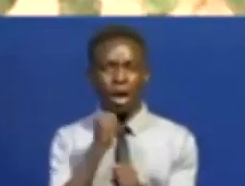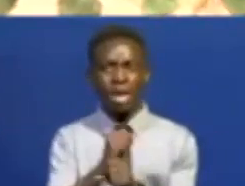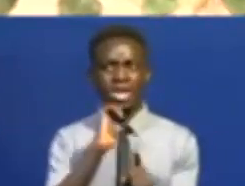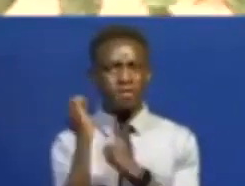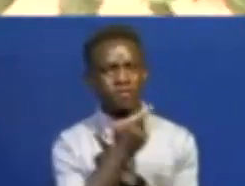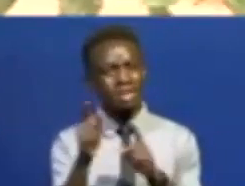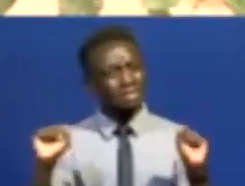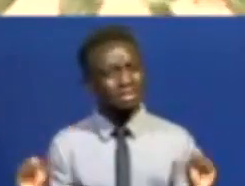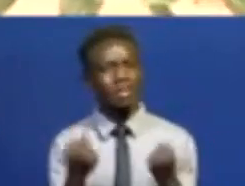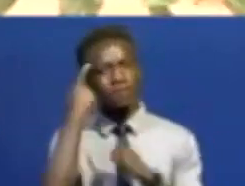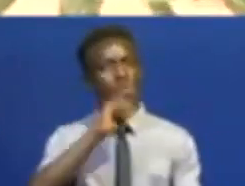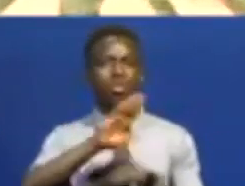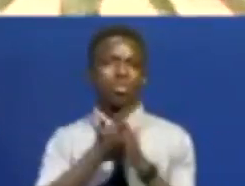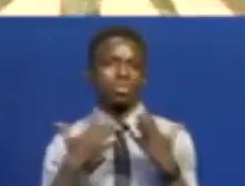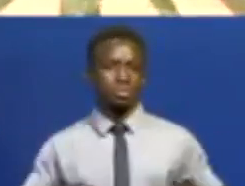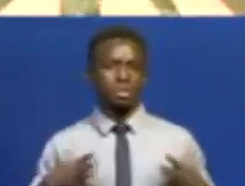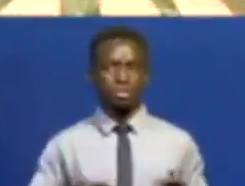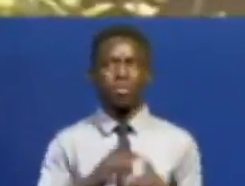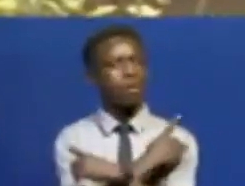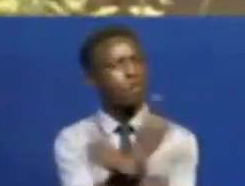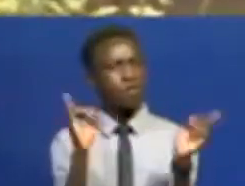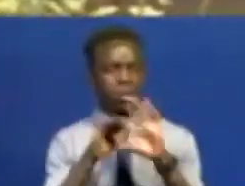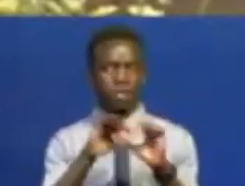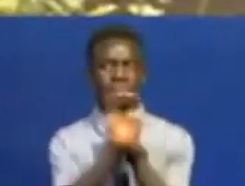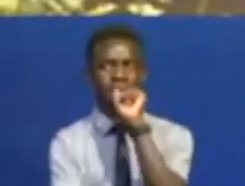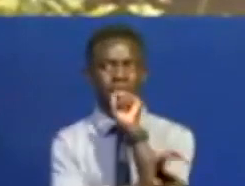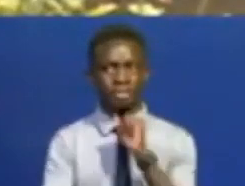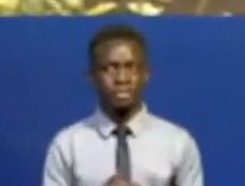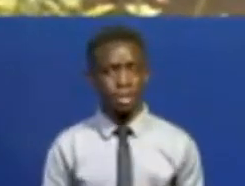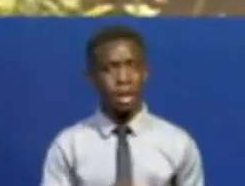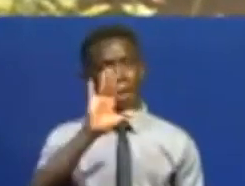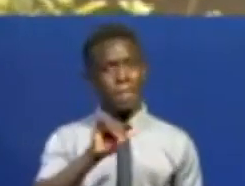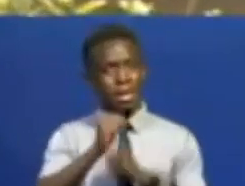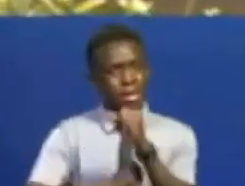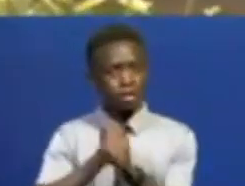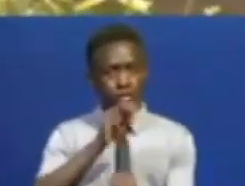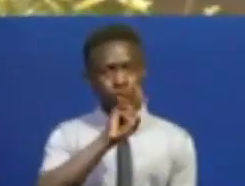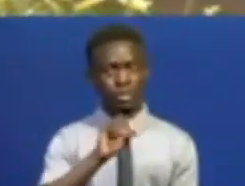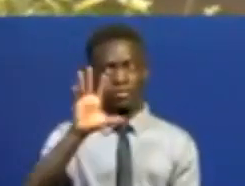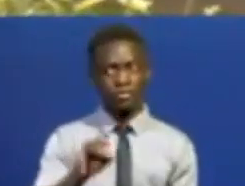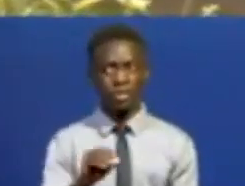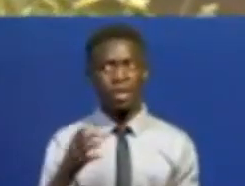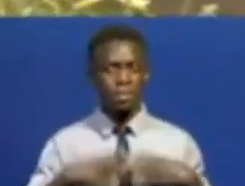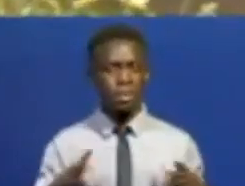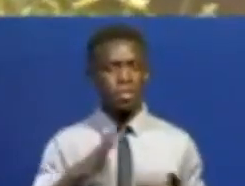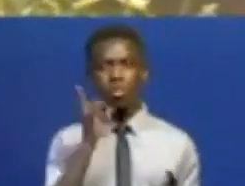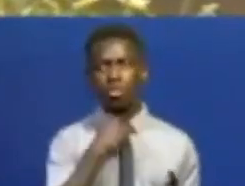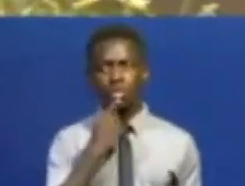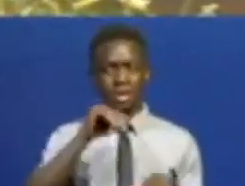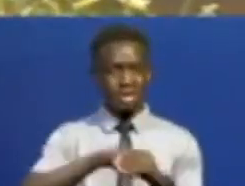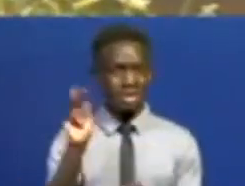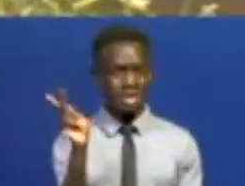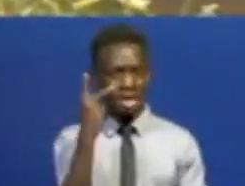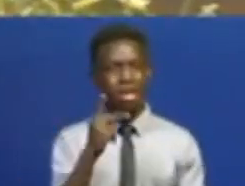for everyone across the country. By 2050, the number of blind people, not just in Kenya, but around the